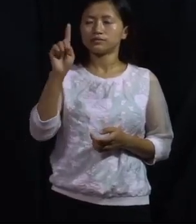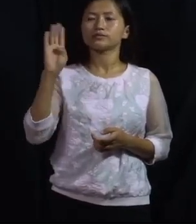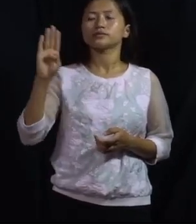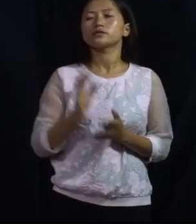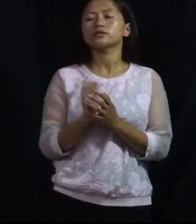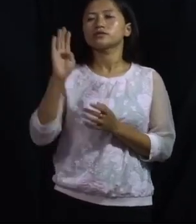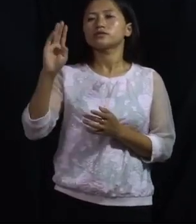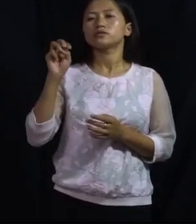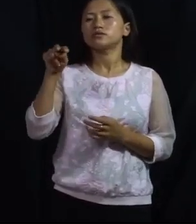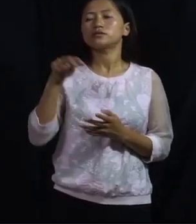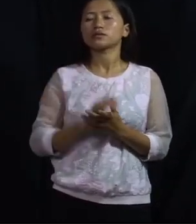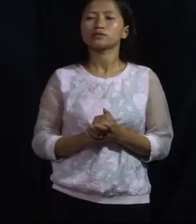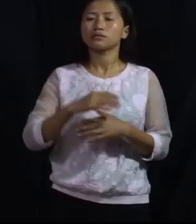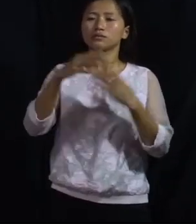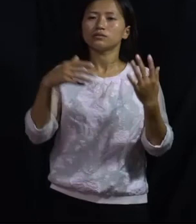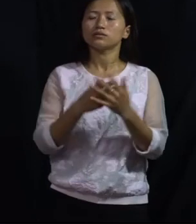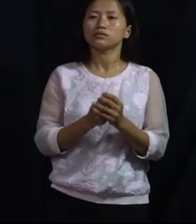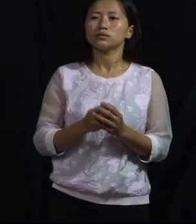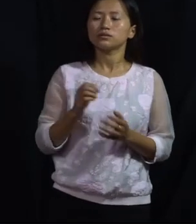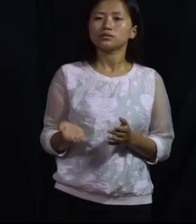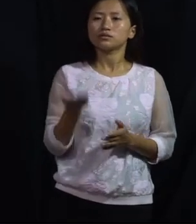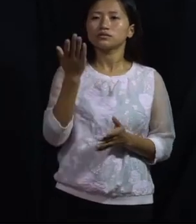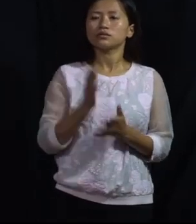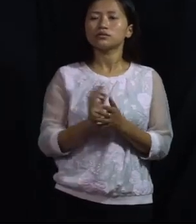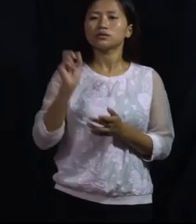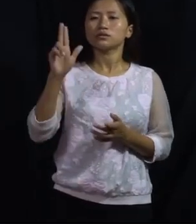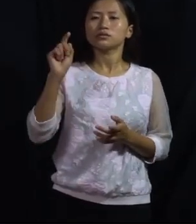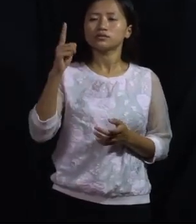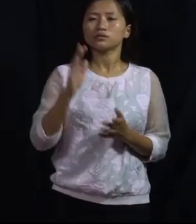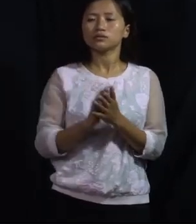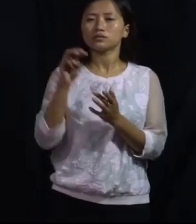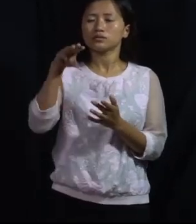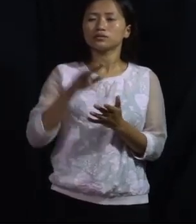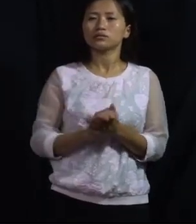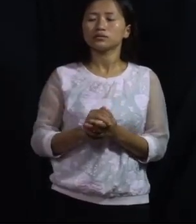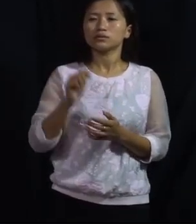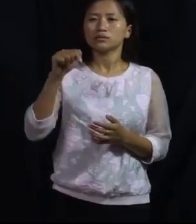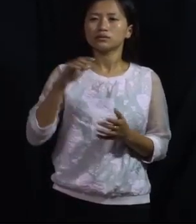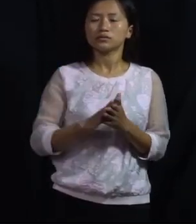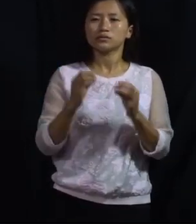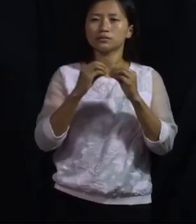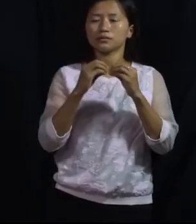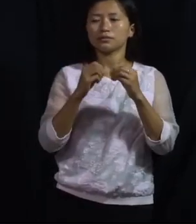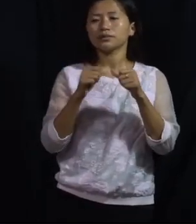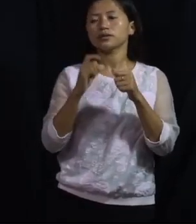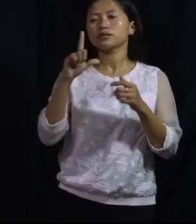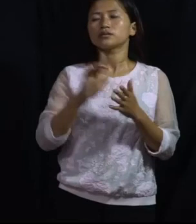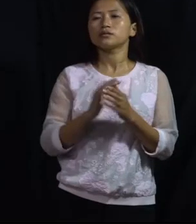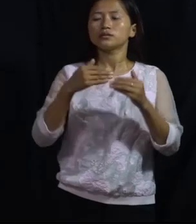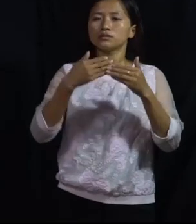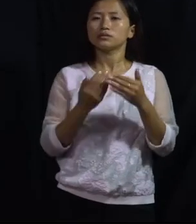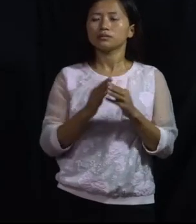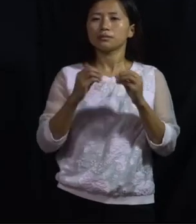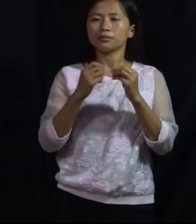together of this, the balance now stood at 81,000. So this will go to your balance sheet as